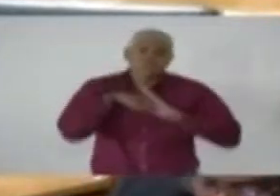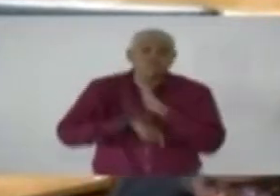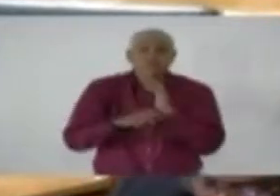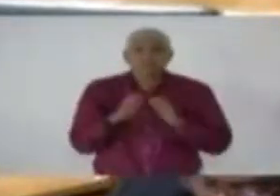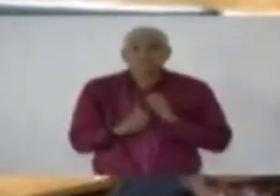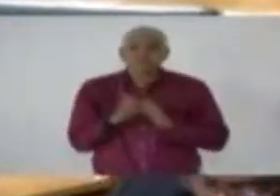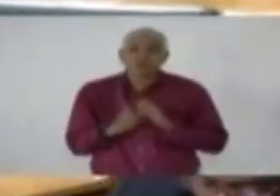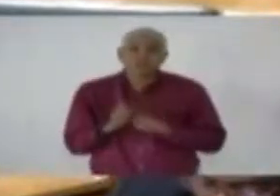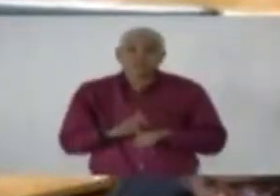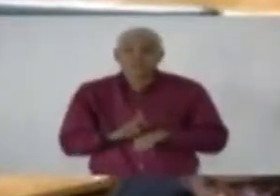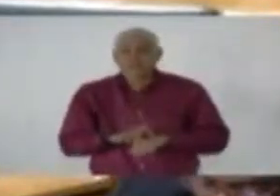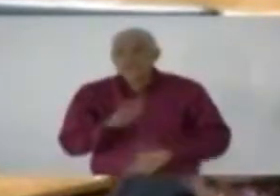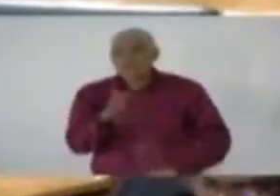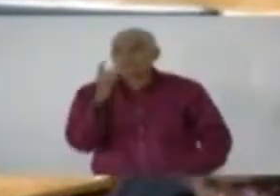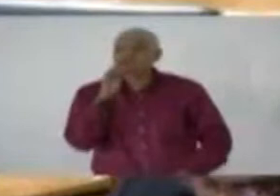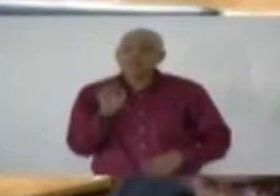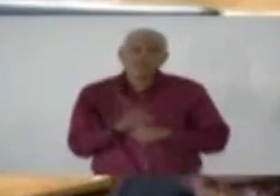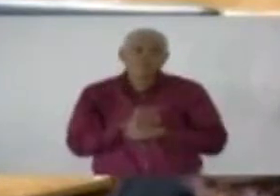difficult time